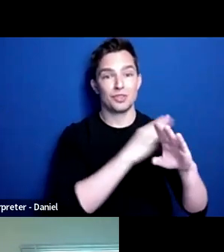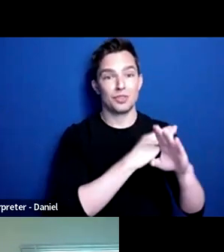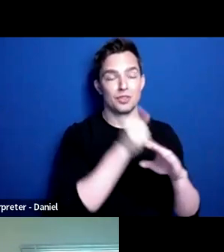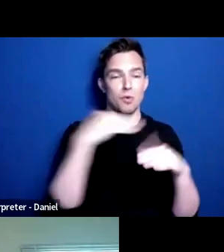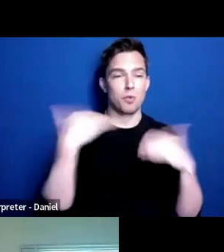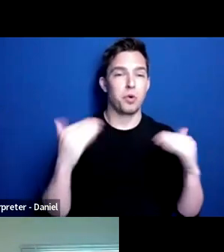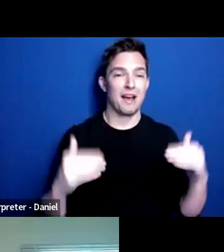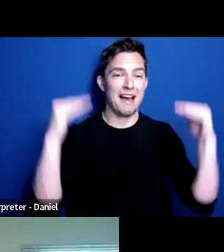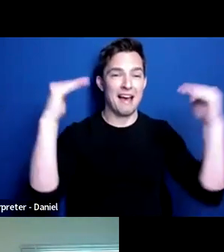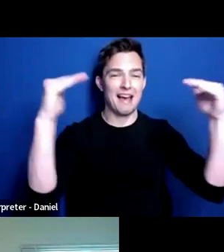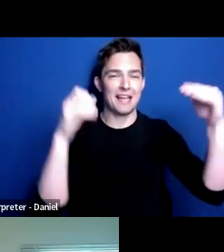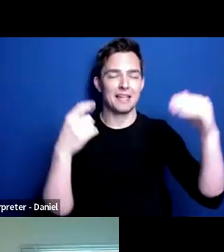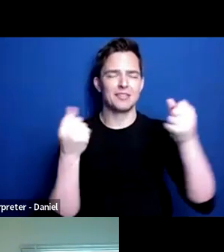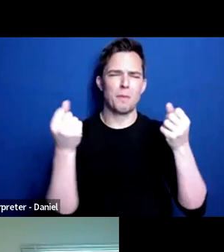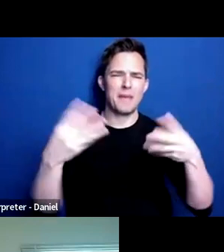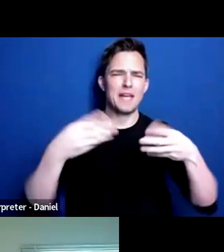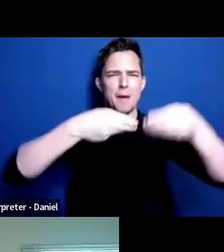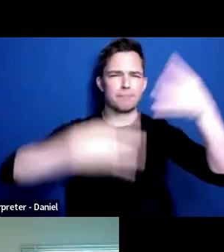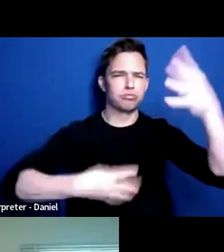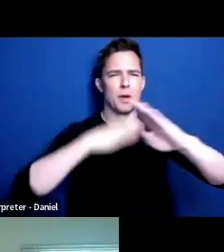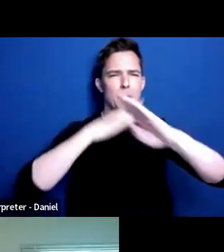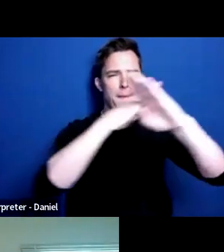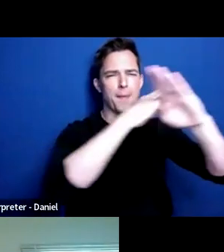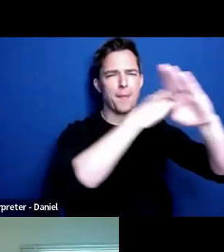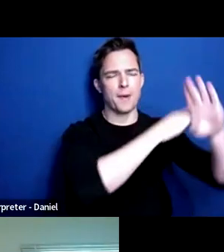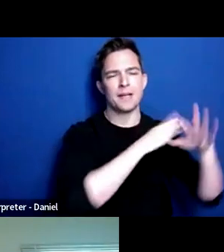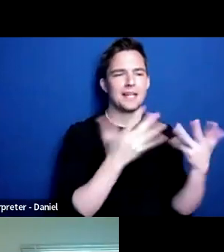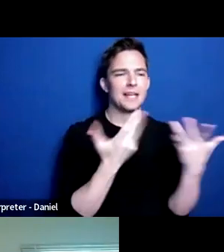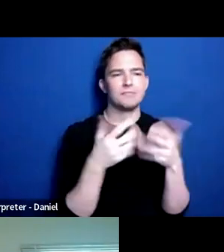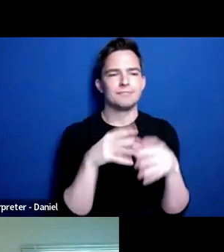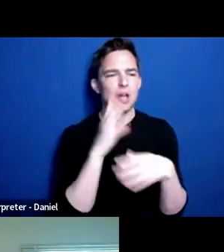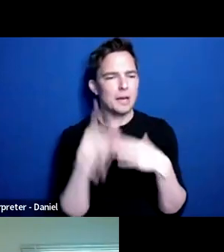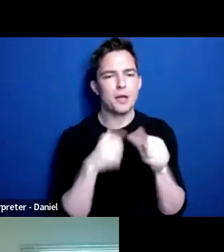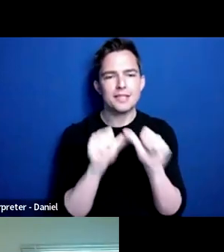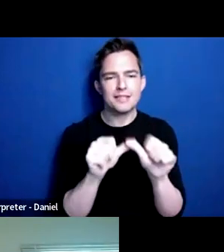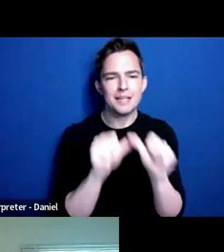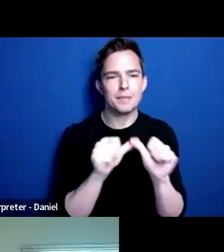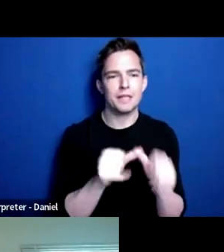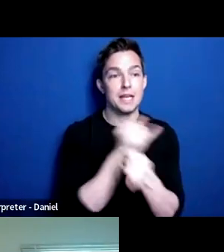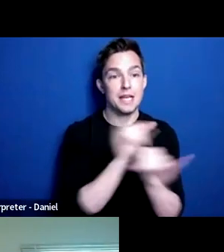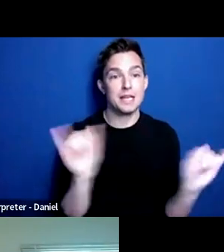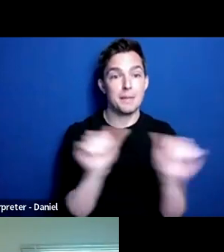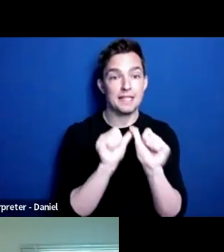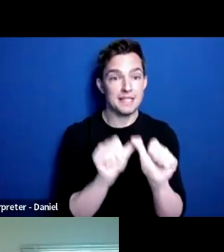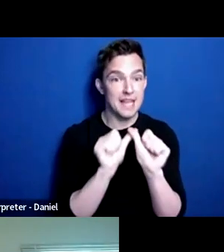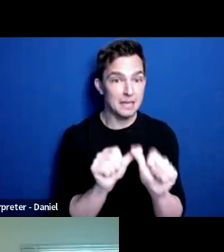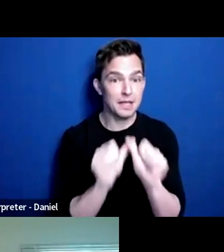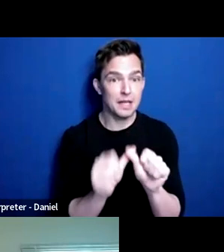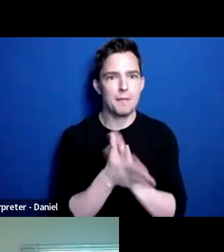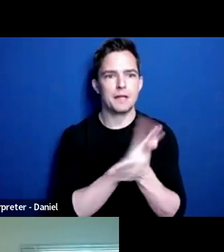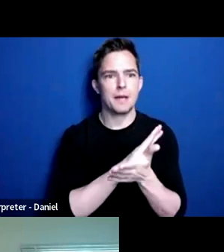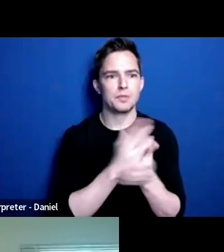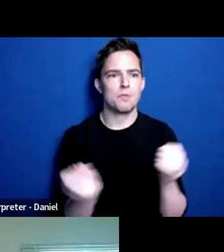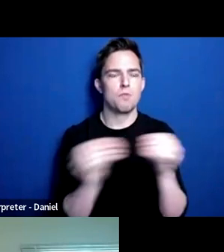high and so many, the challenge is talking about sustainability, independent sustainability, becomes so much